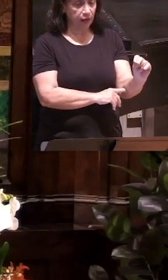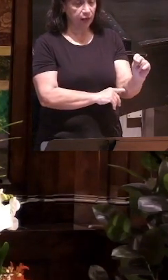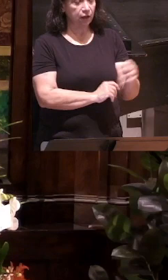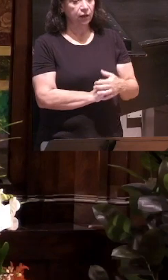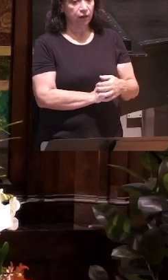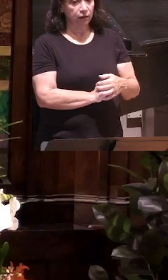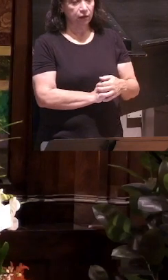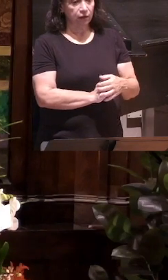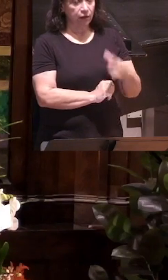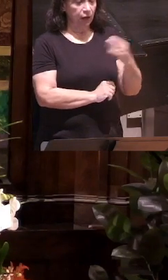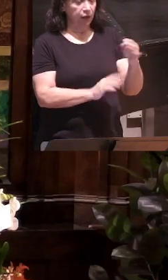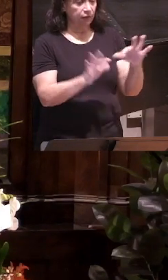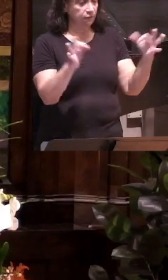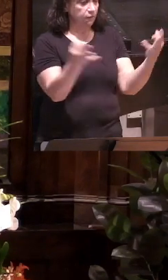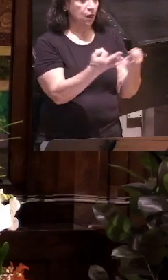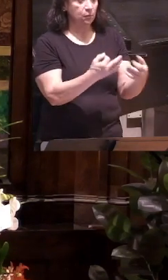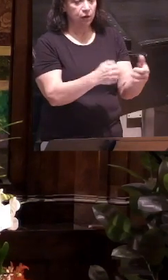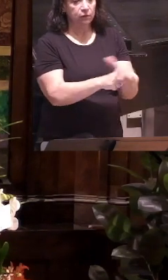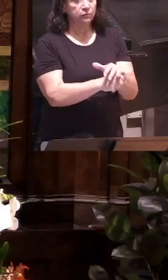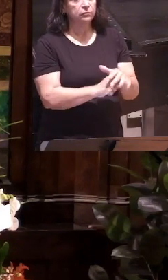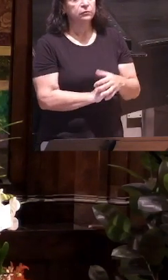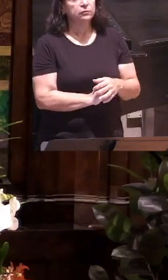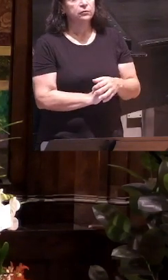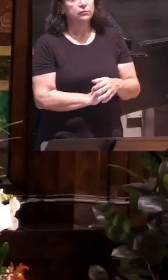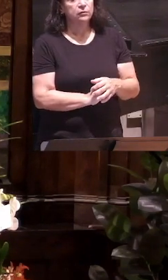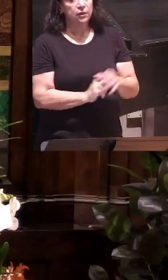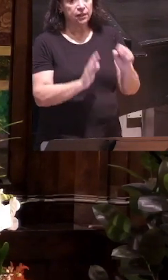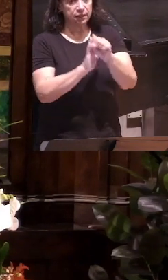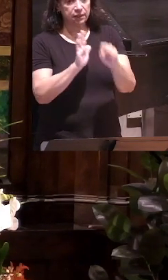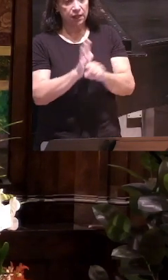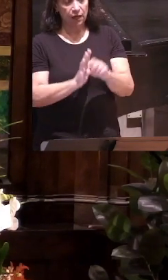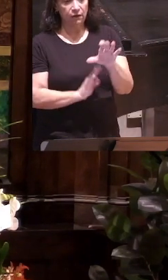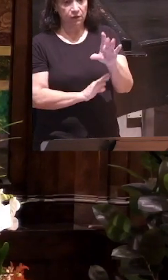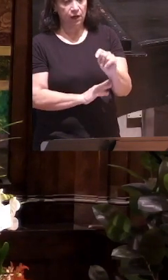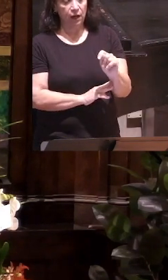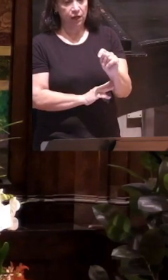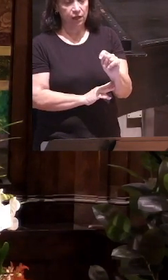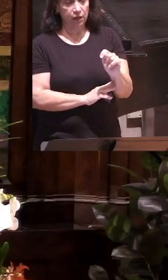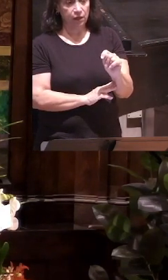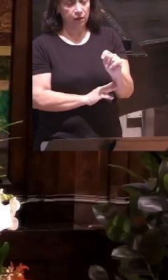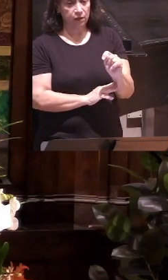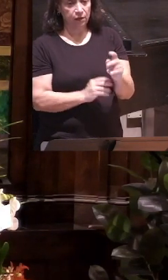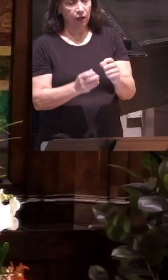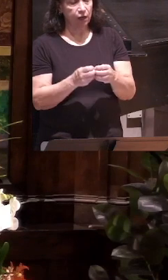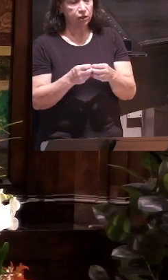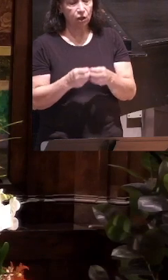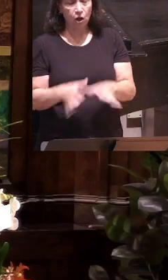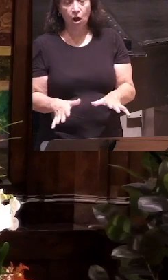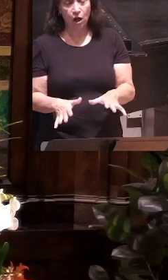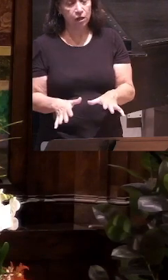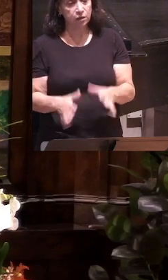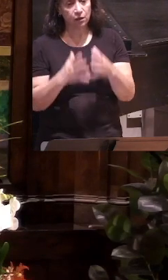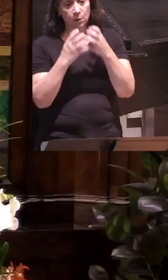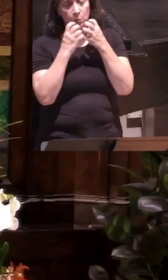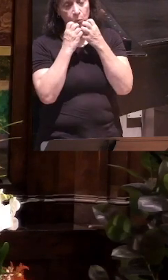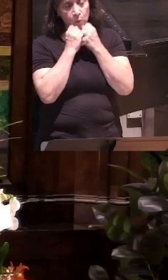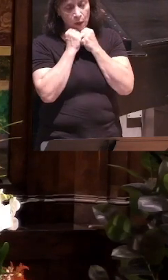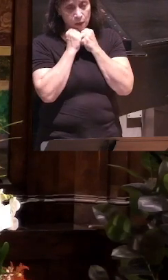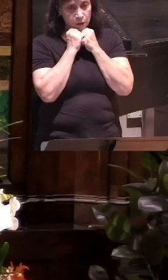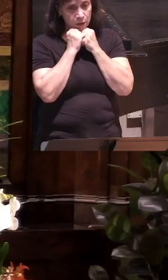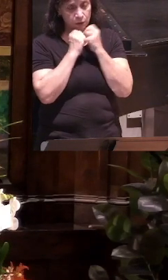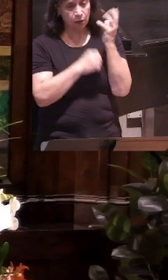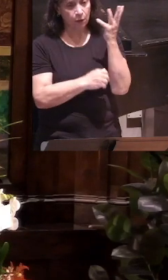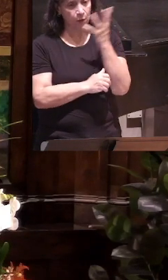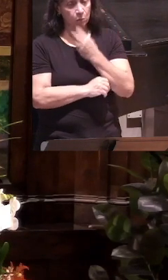the Exum family, is that the state of Connecticut has lost a precious